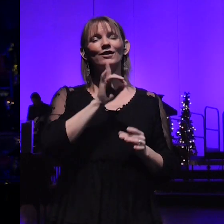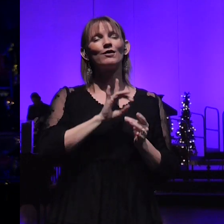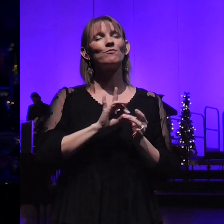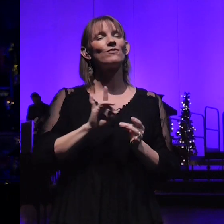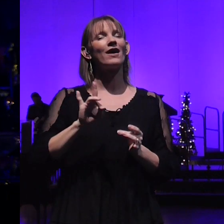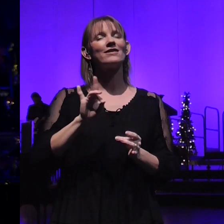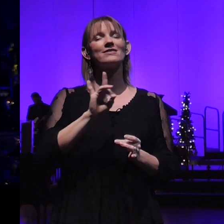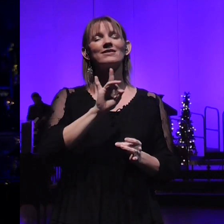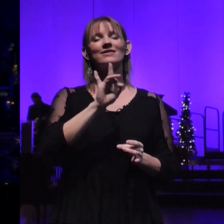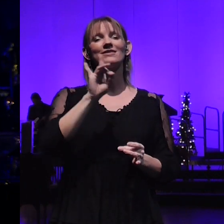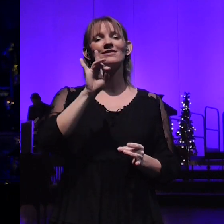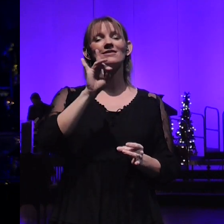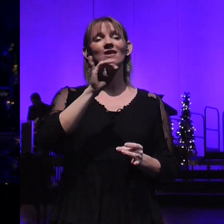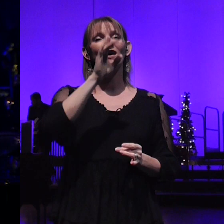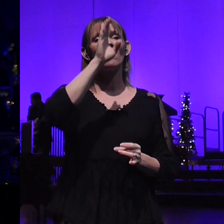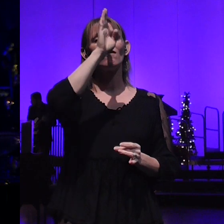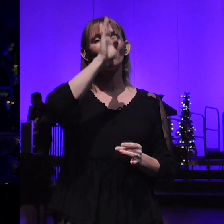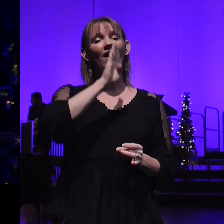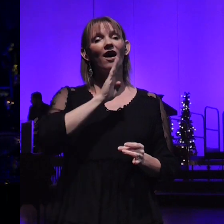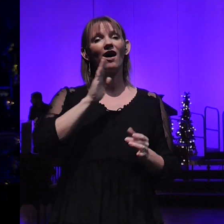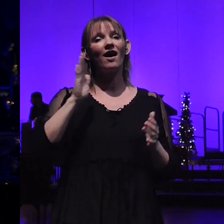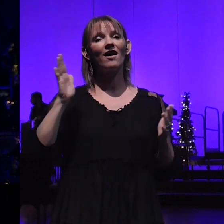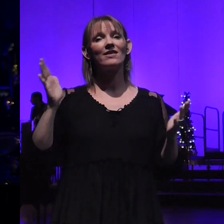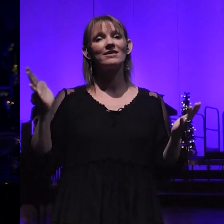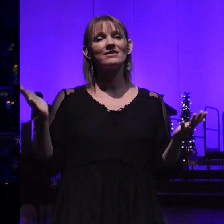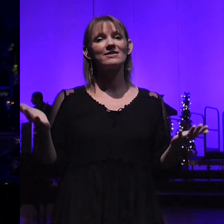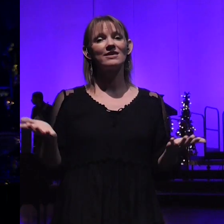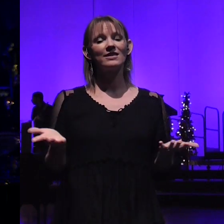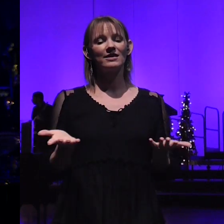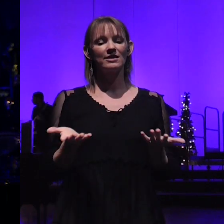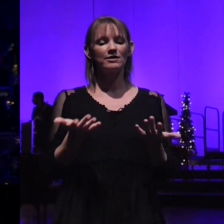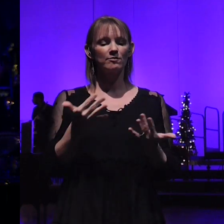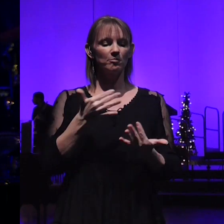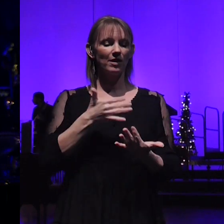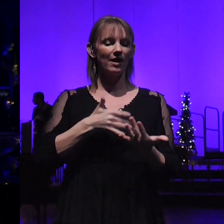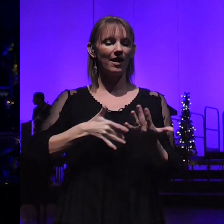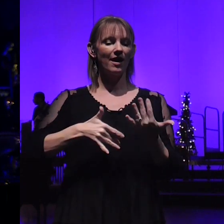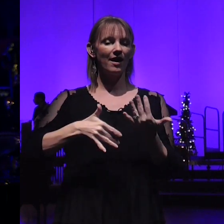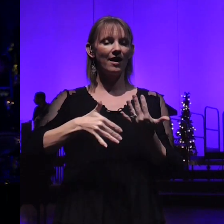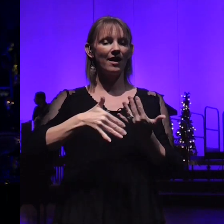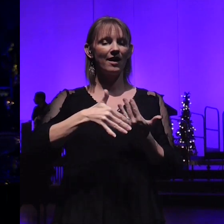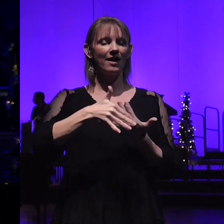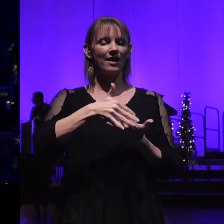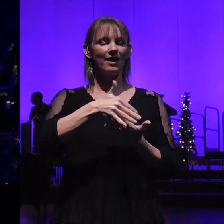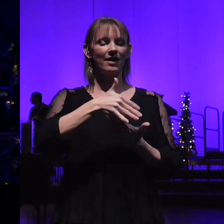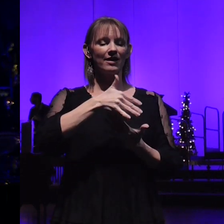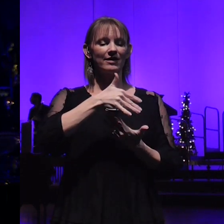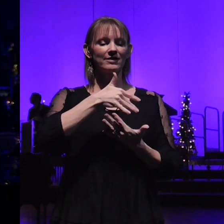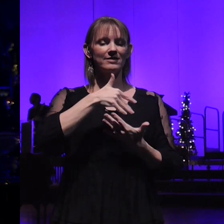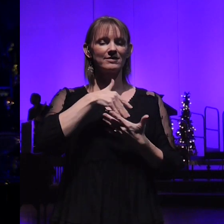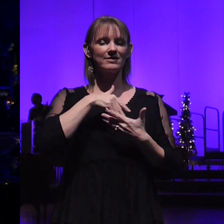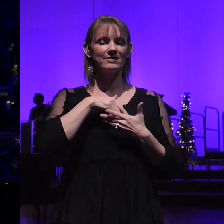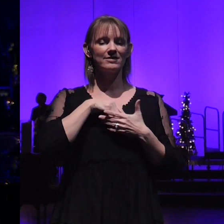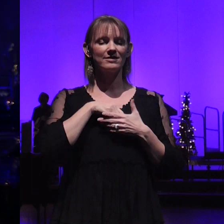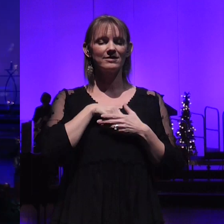Surely the presence of God is in this place.